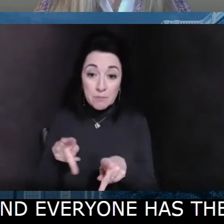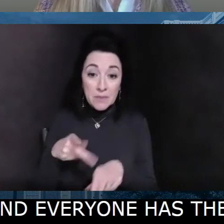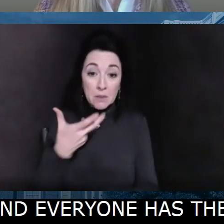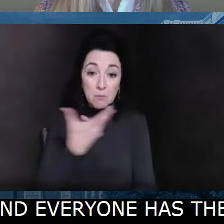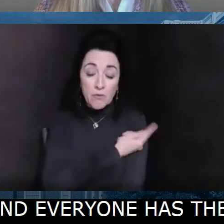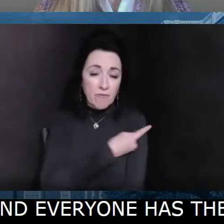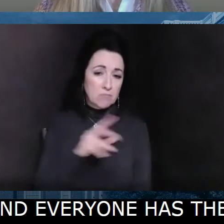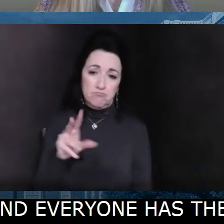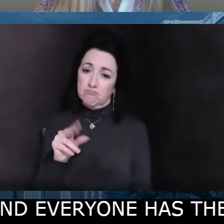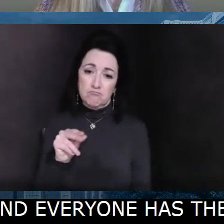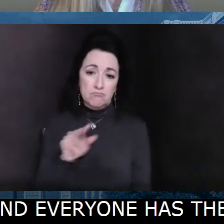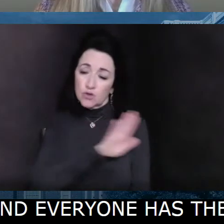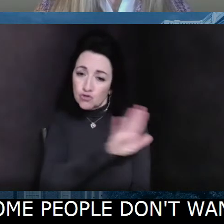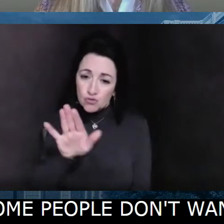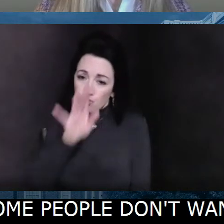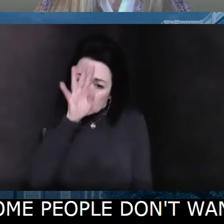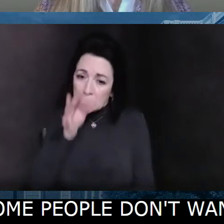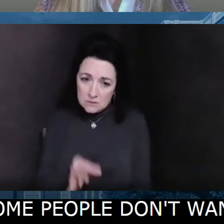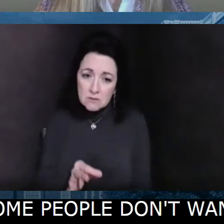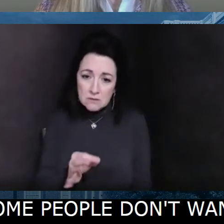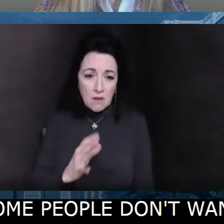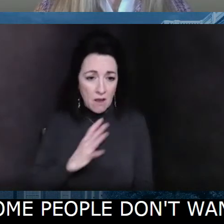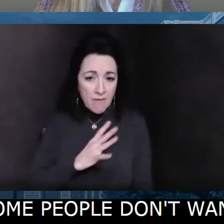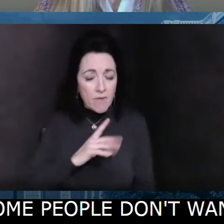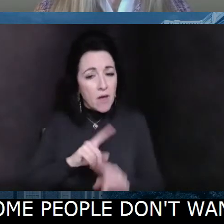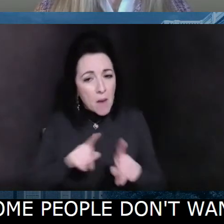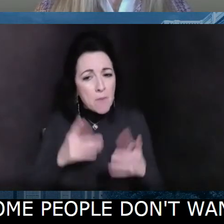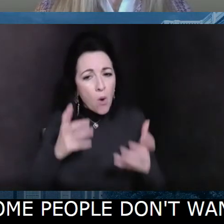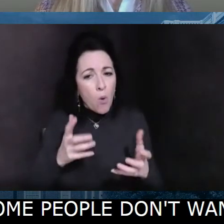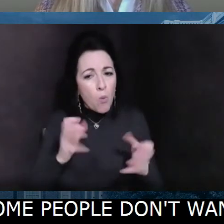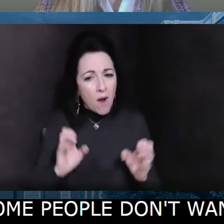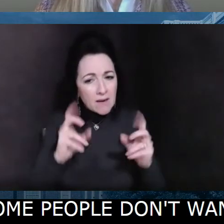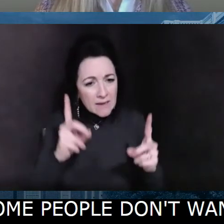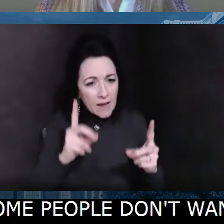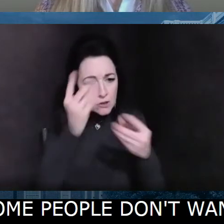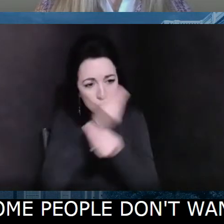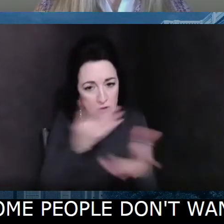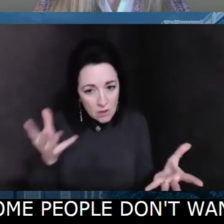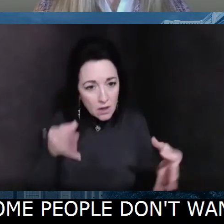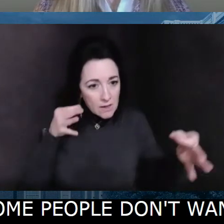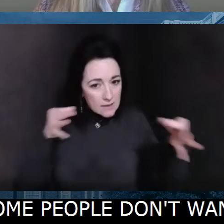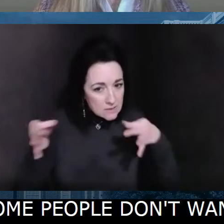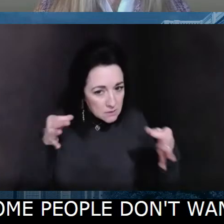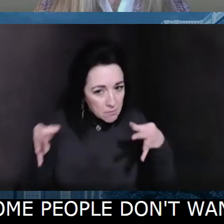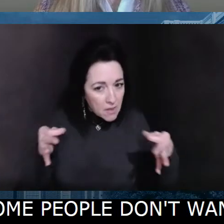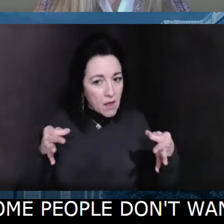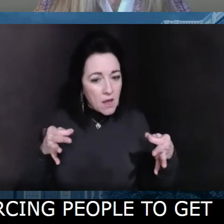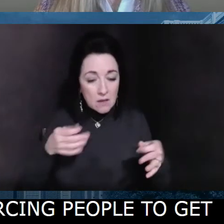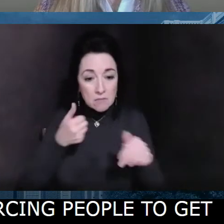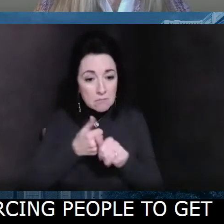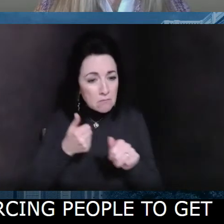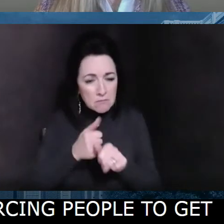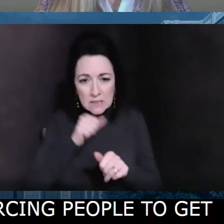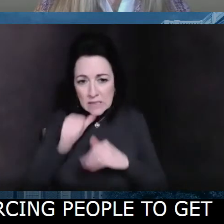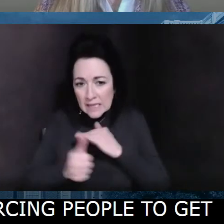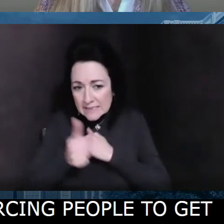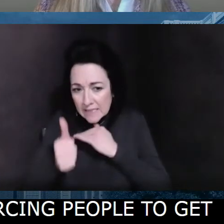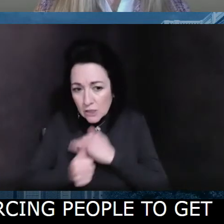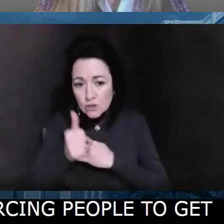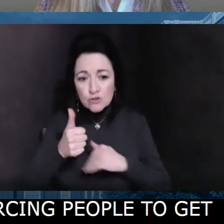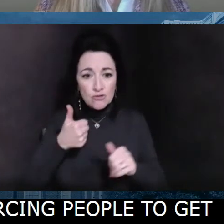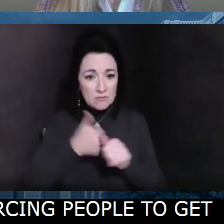information, good information, that it's really important to do, and good and not harmful, and have opportunities to do